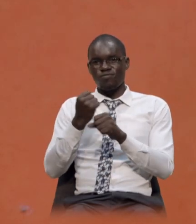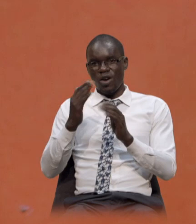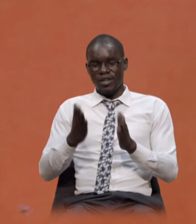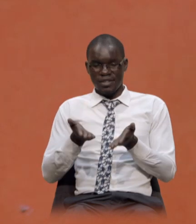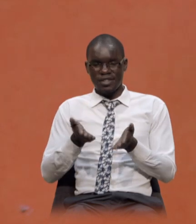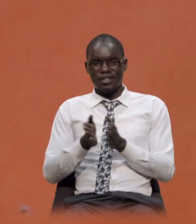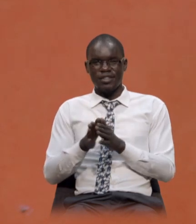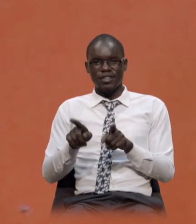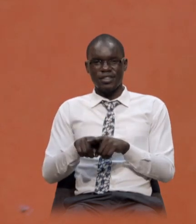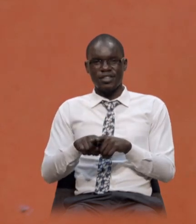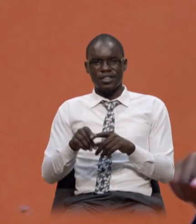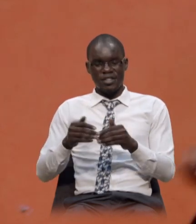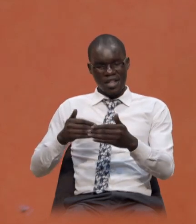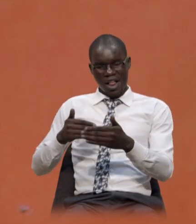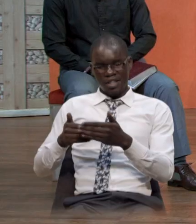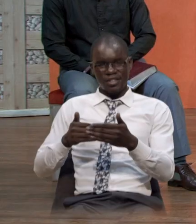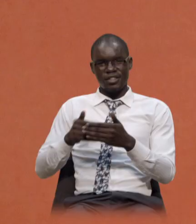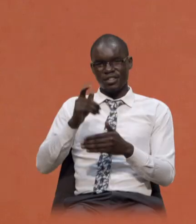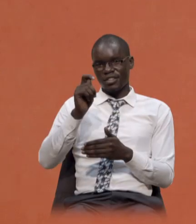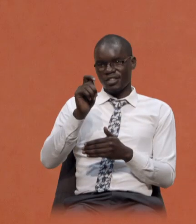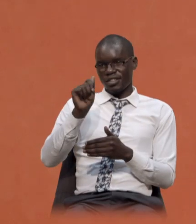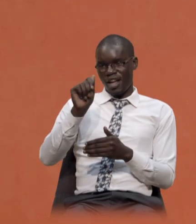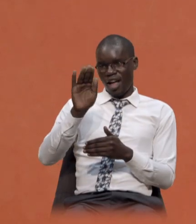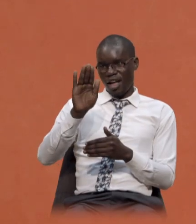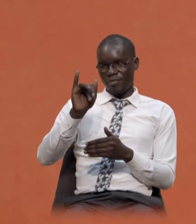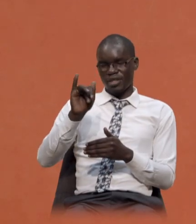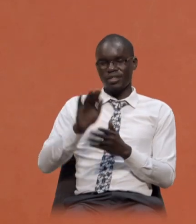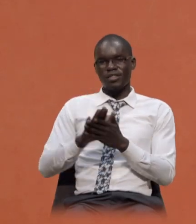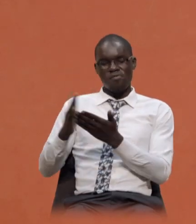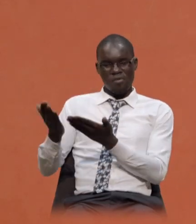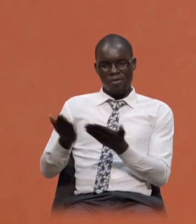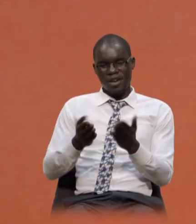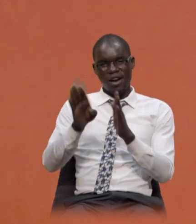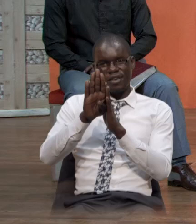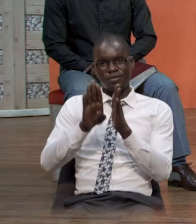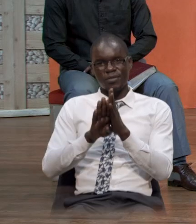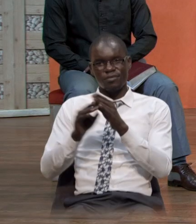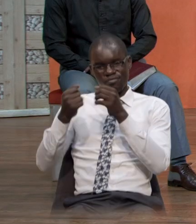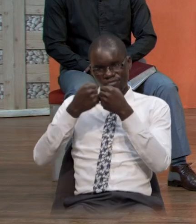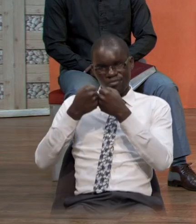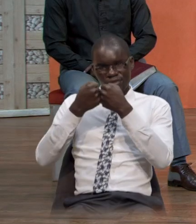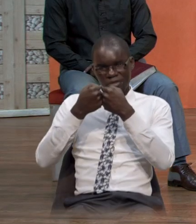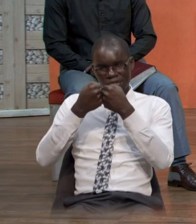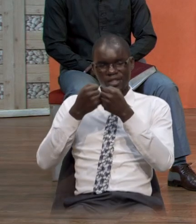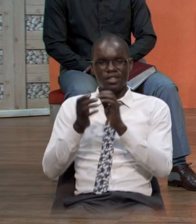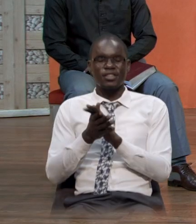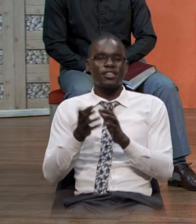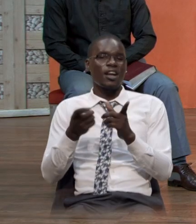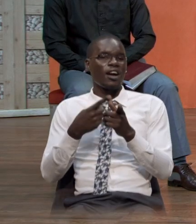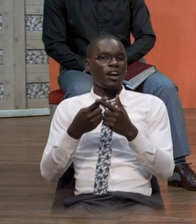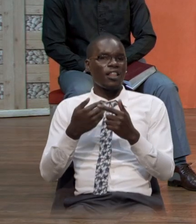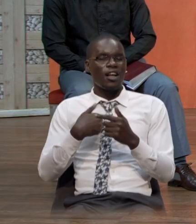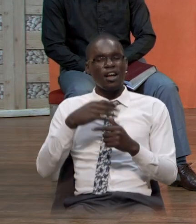how radio presenters are. Next is Tabby. Hello, welcome to Bible Challenge. And then we